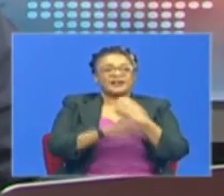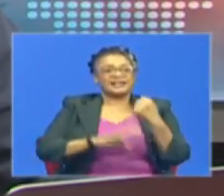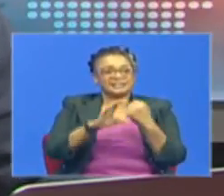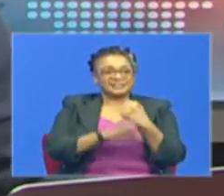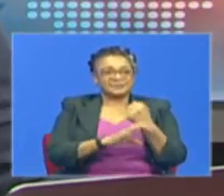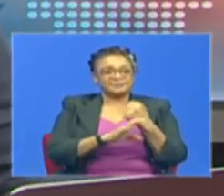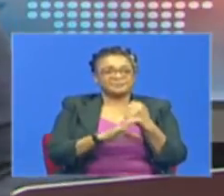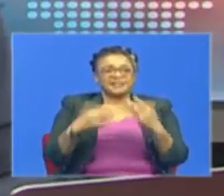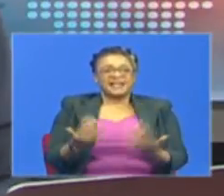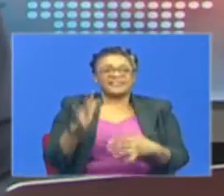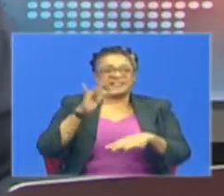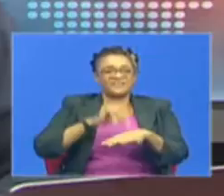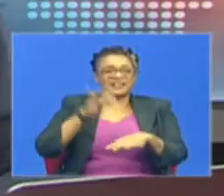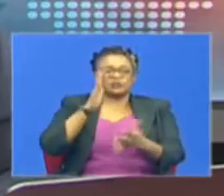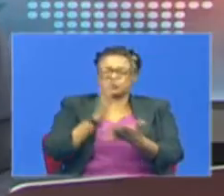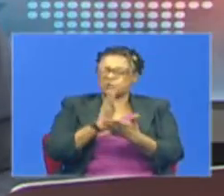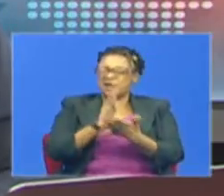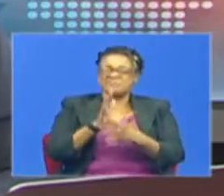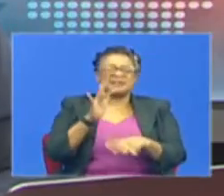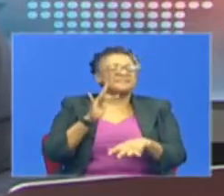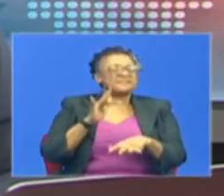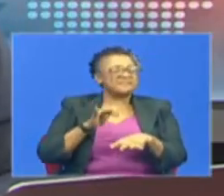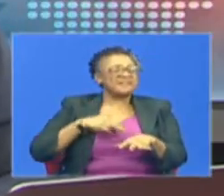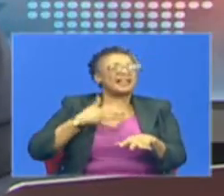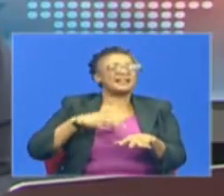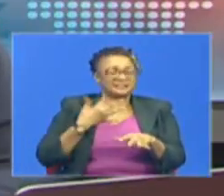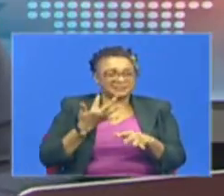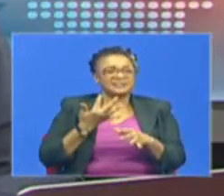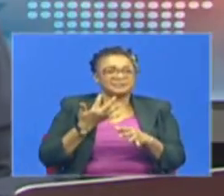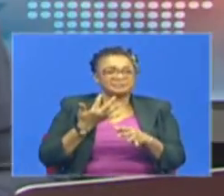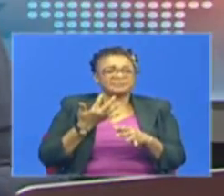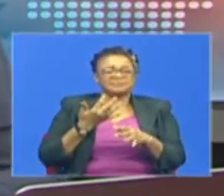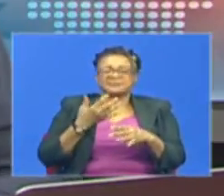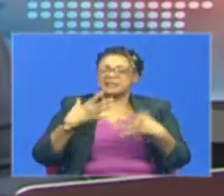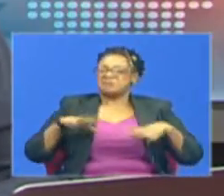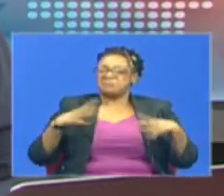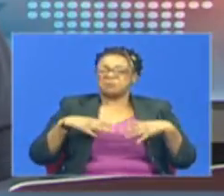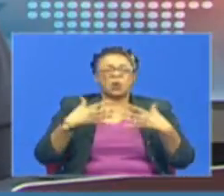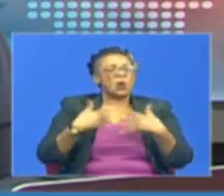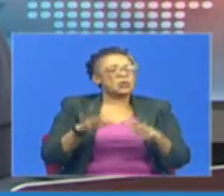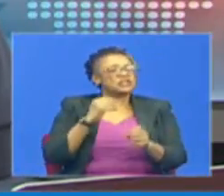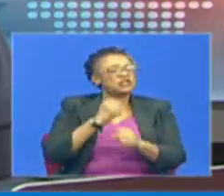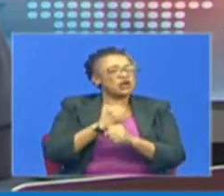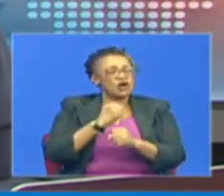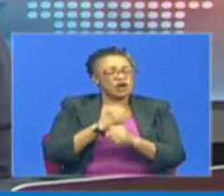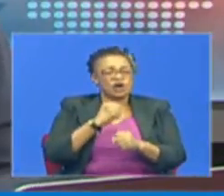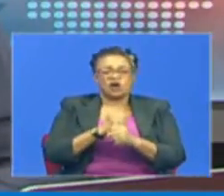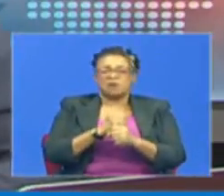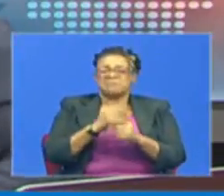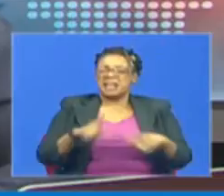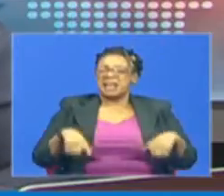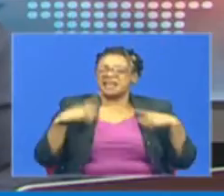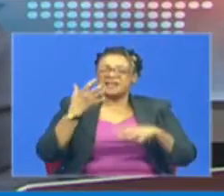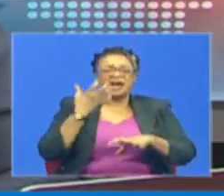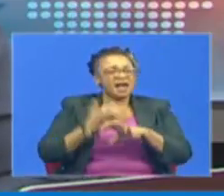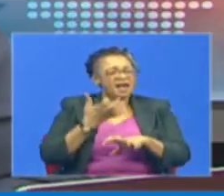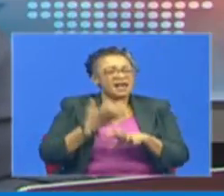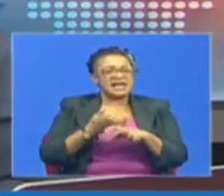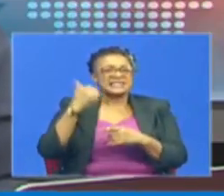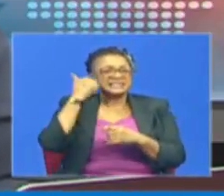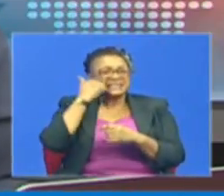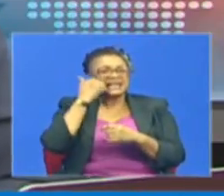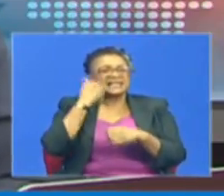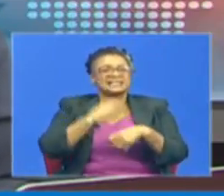the effects have been felt far and wide, and they have cost people jobs, and that is livelihoods, and the disease itself has actually cost us